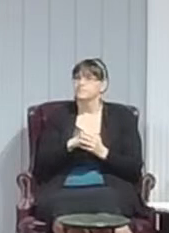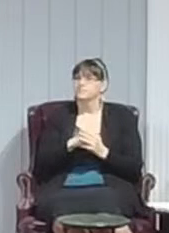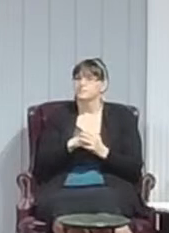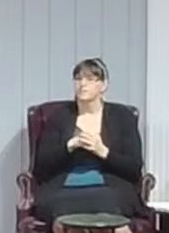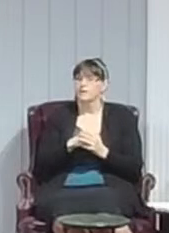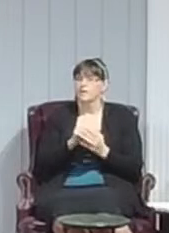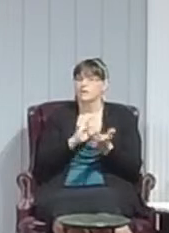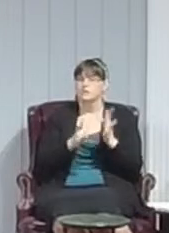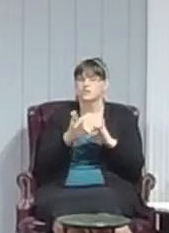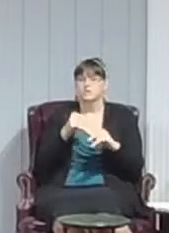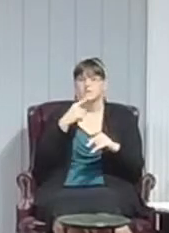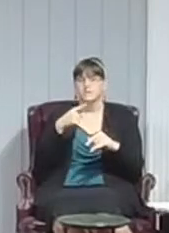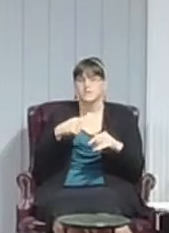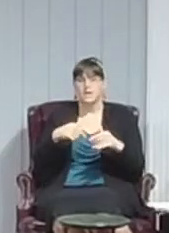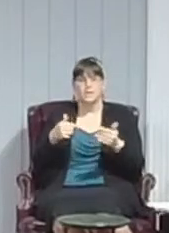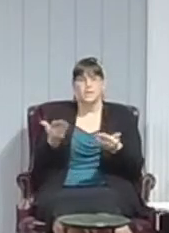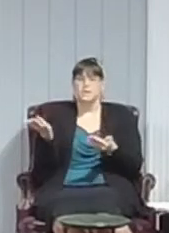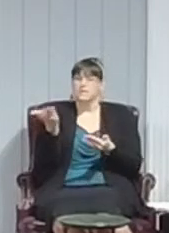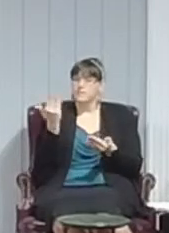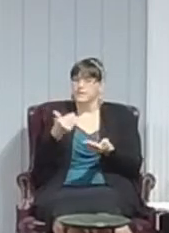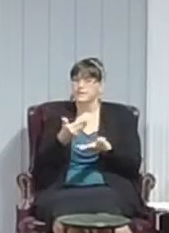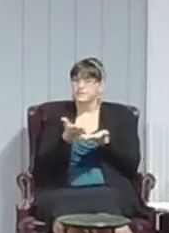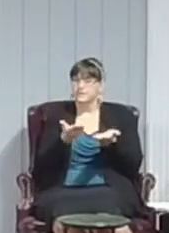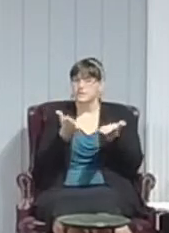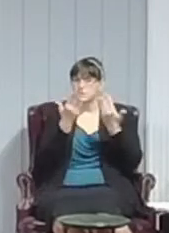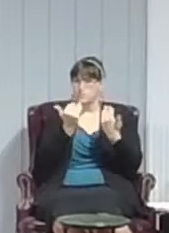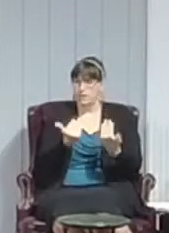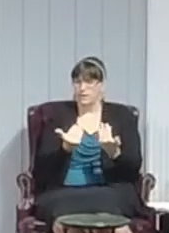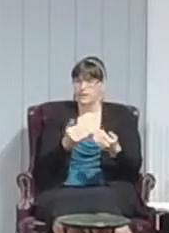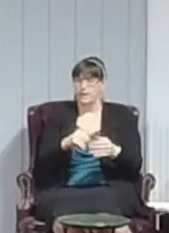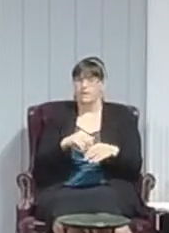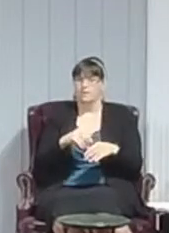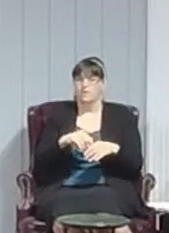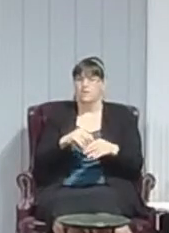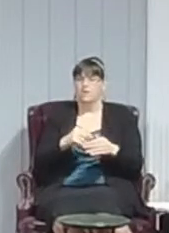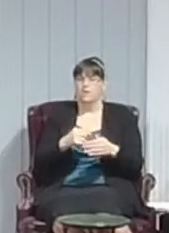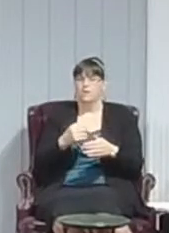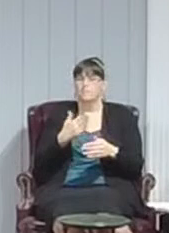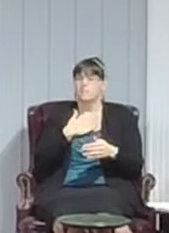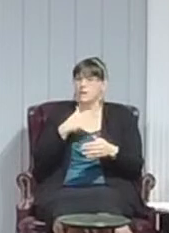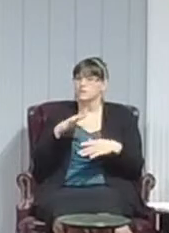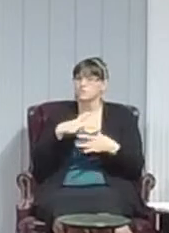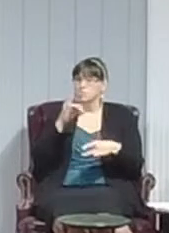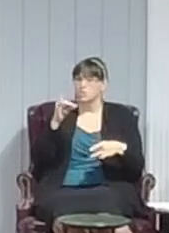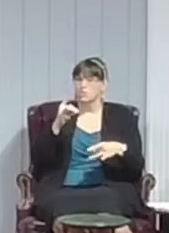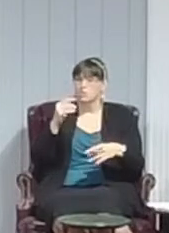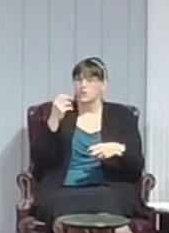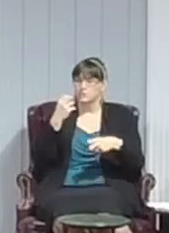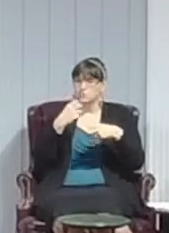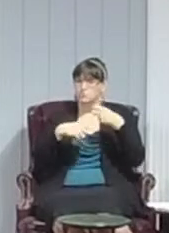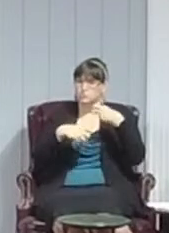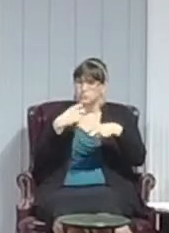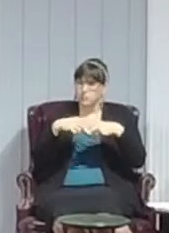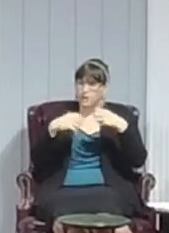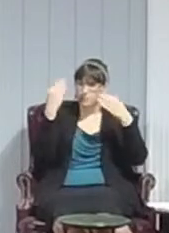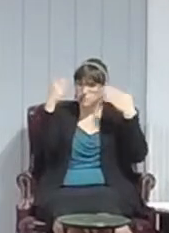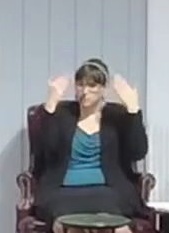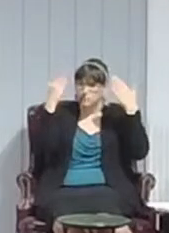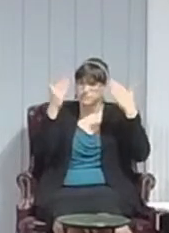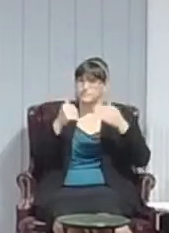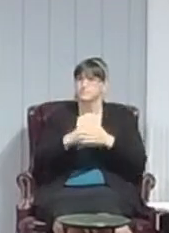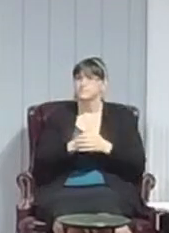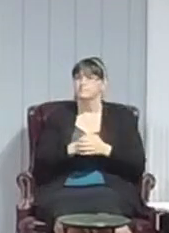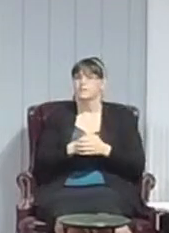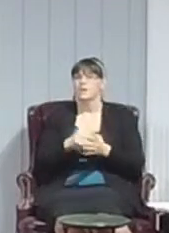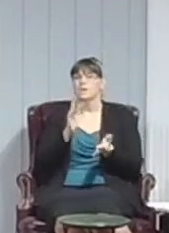at hand. My soul, he said, is troubled over these things. Now, I want to set the record straight right